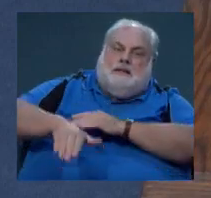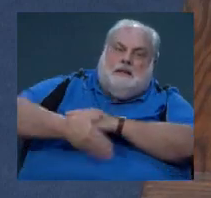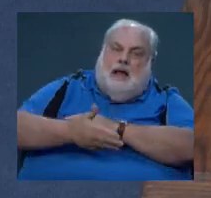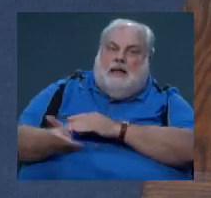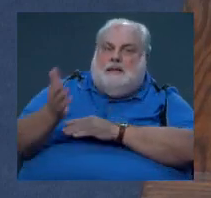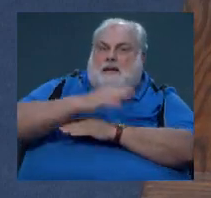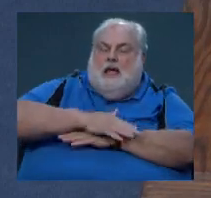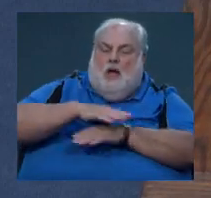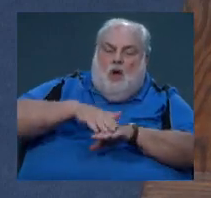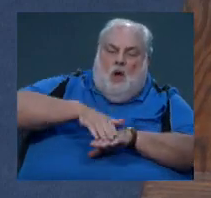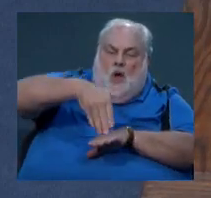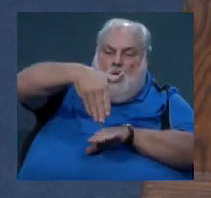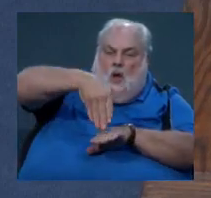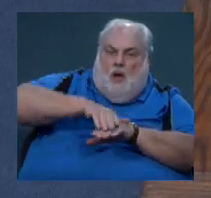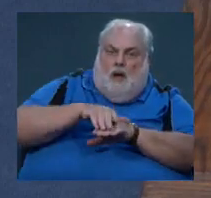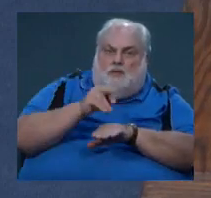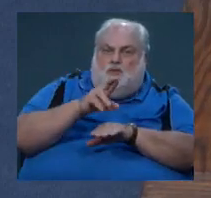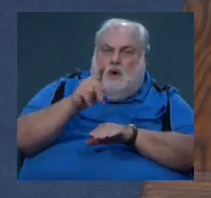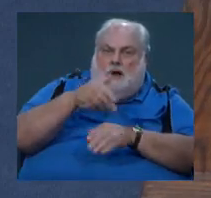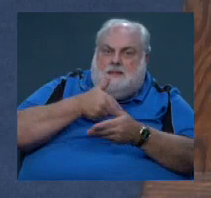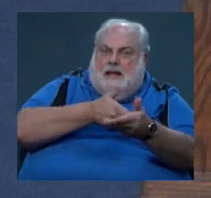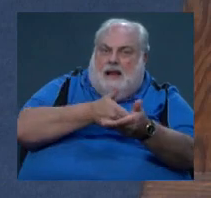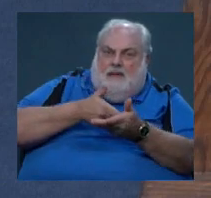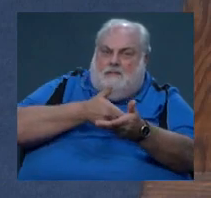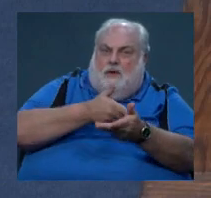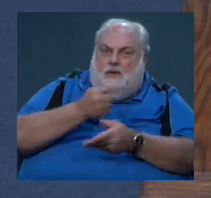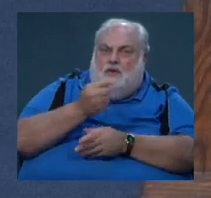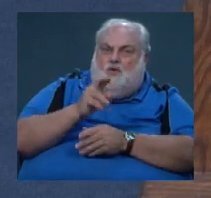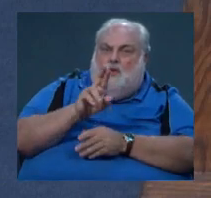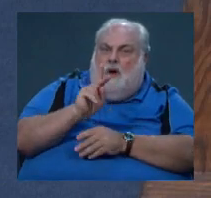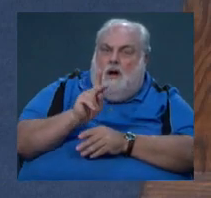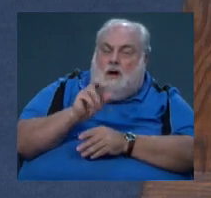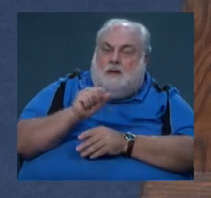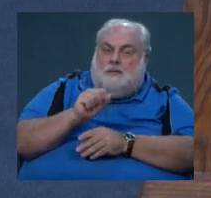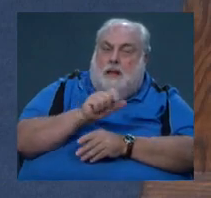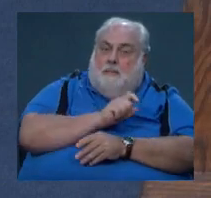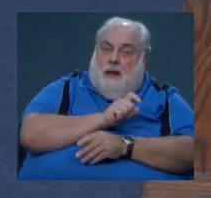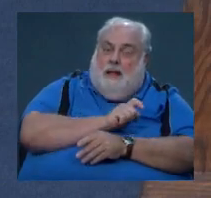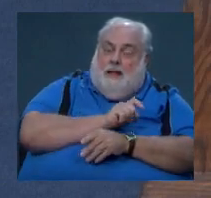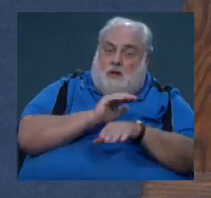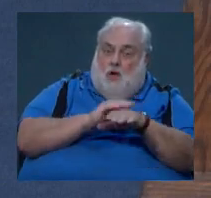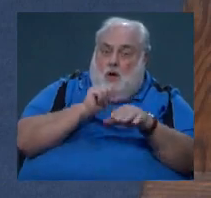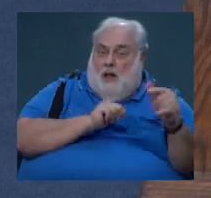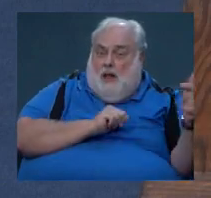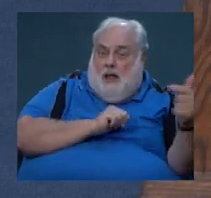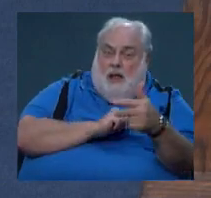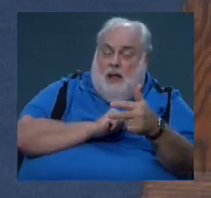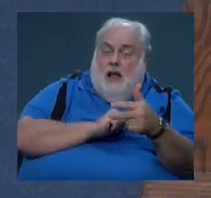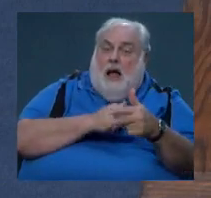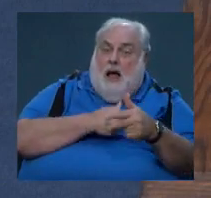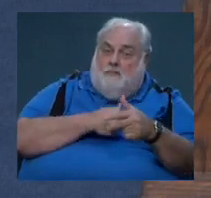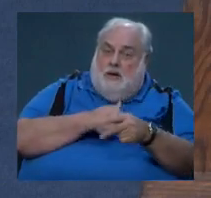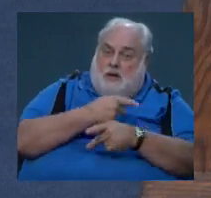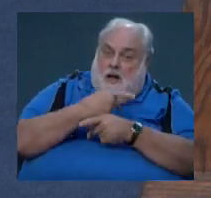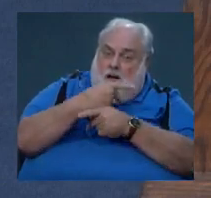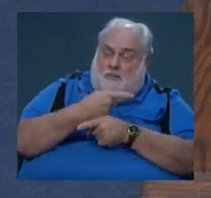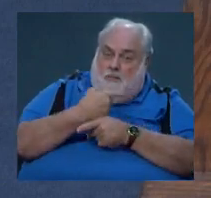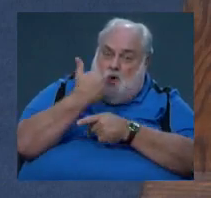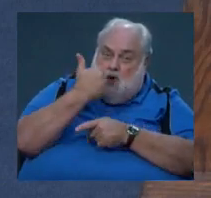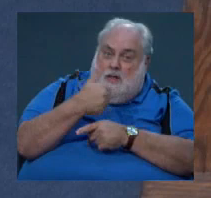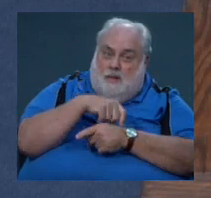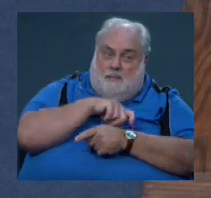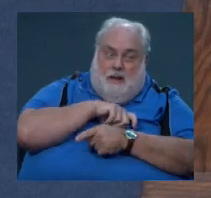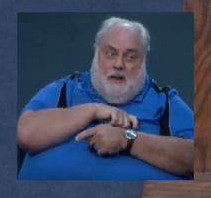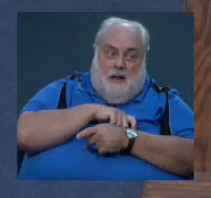doing the delivery from there. Police have been called. I have to be careful about calling police,